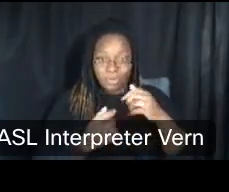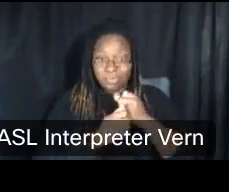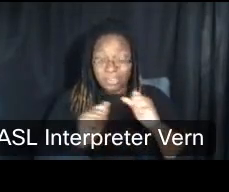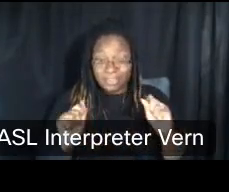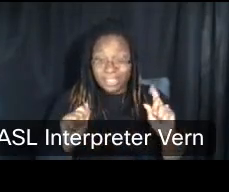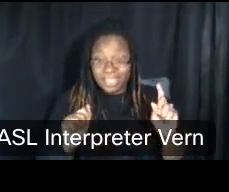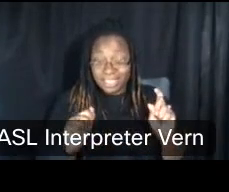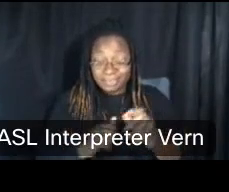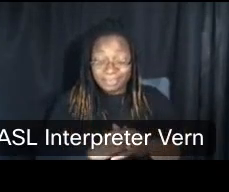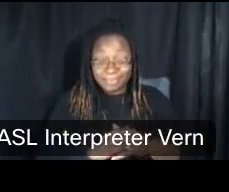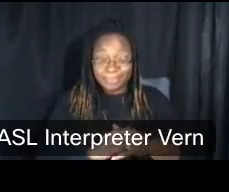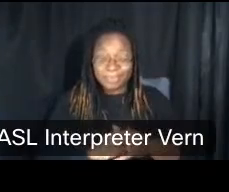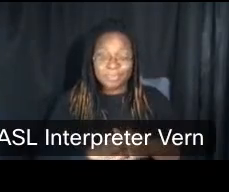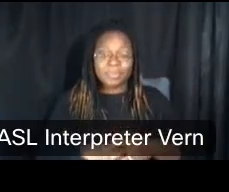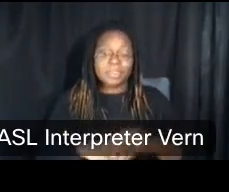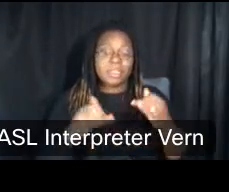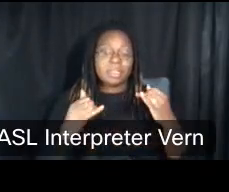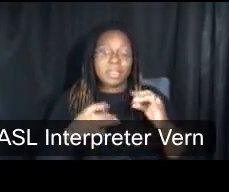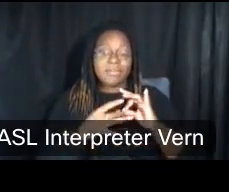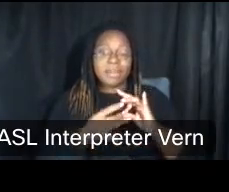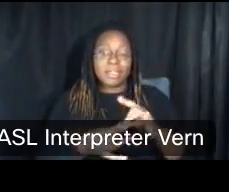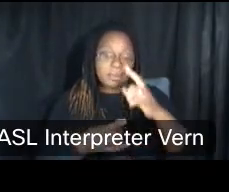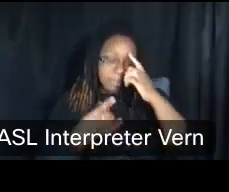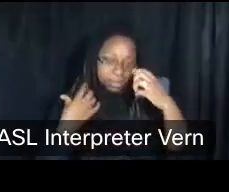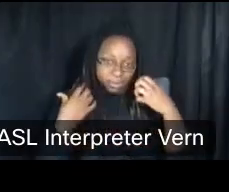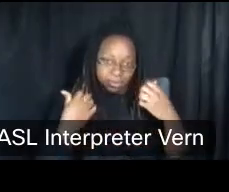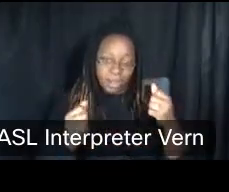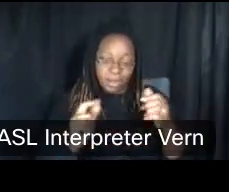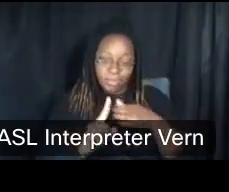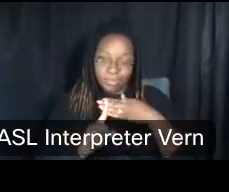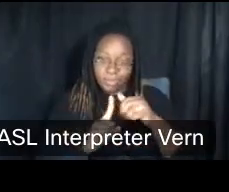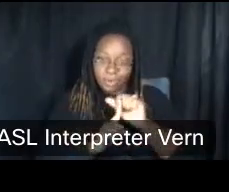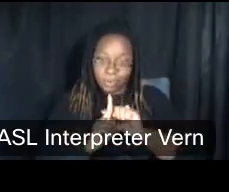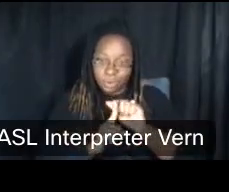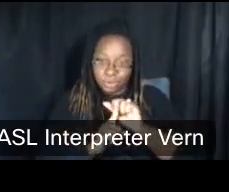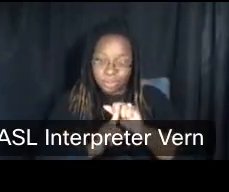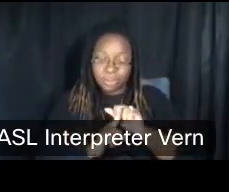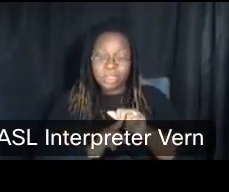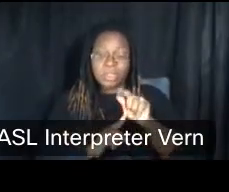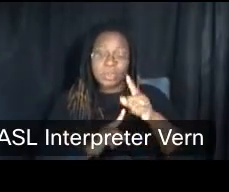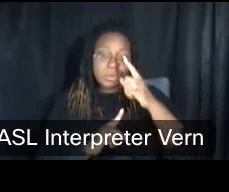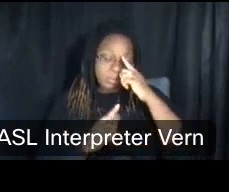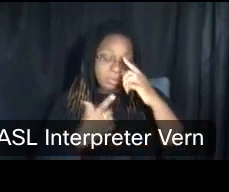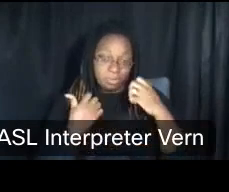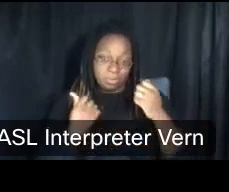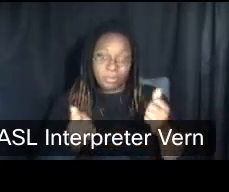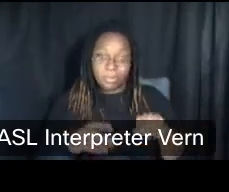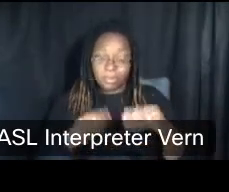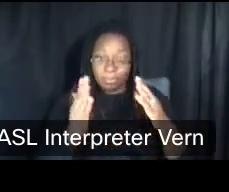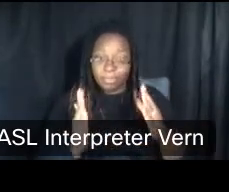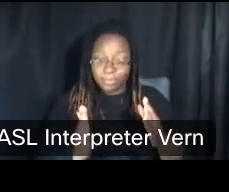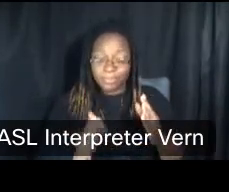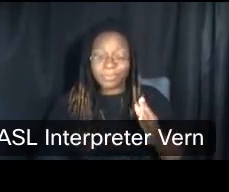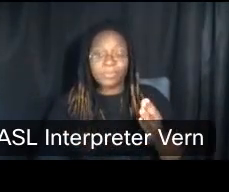Now, in the context of mental health coercion, as a mental health provider, you want